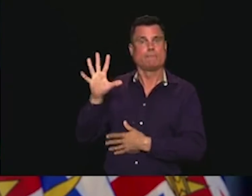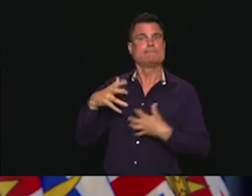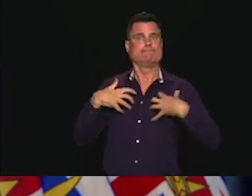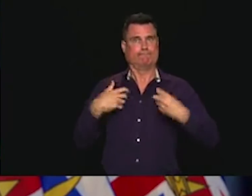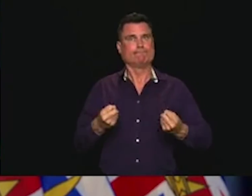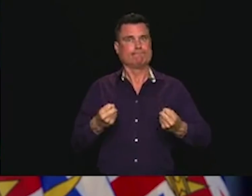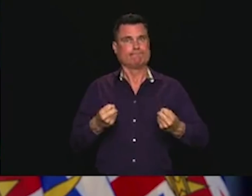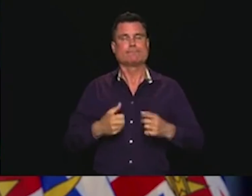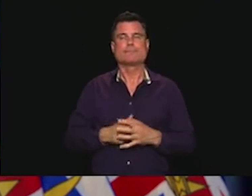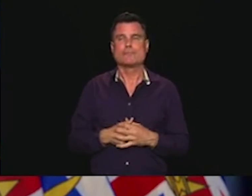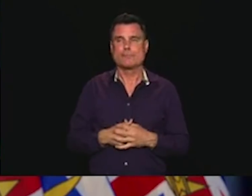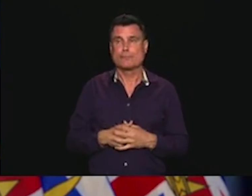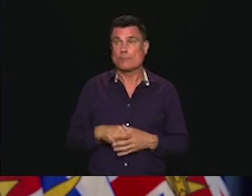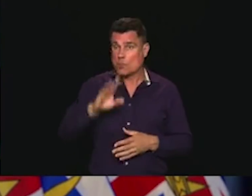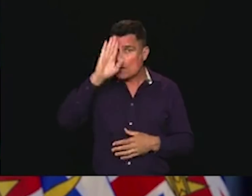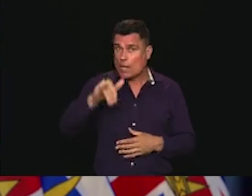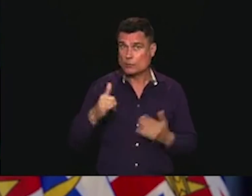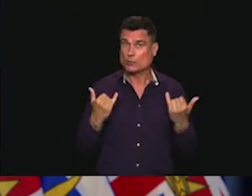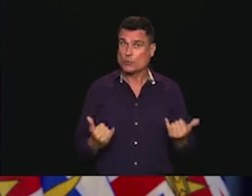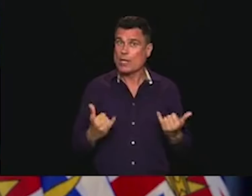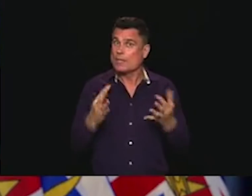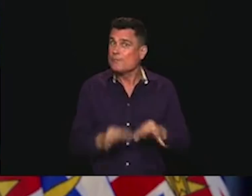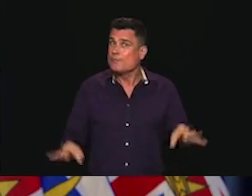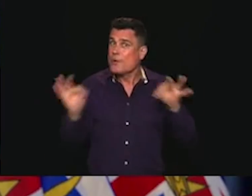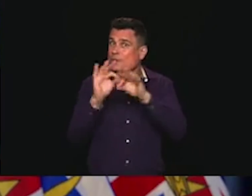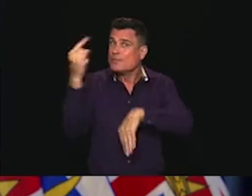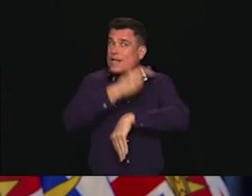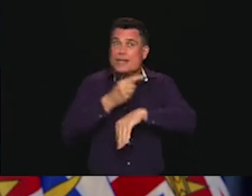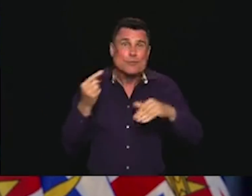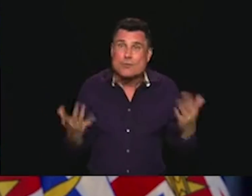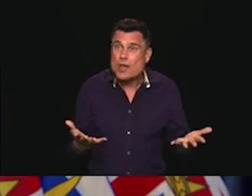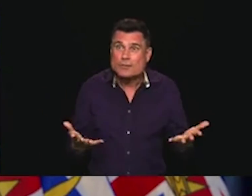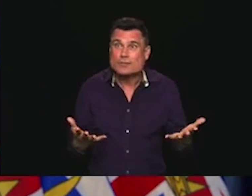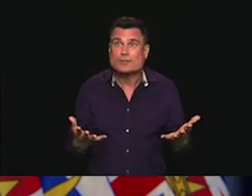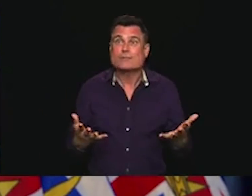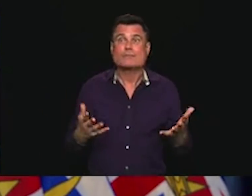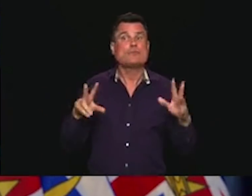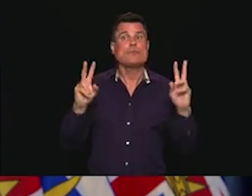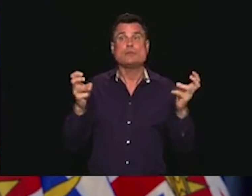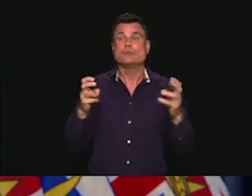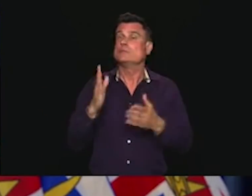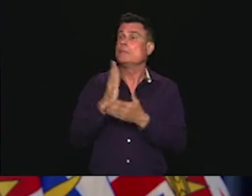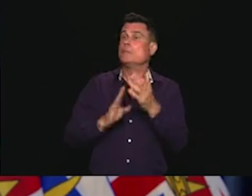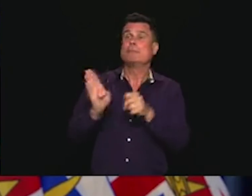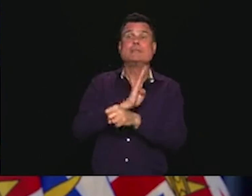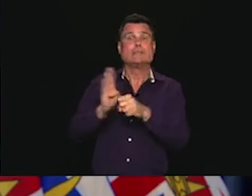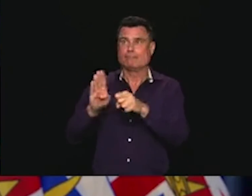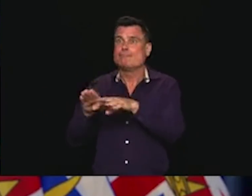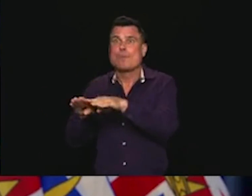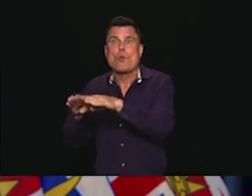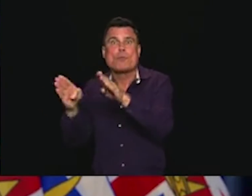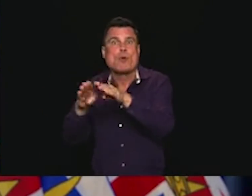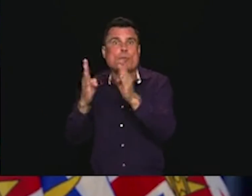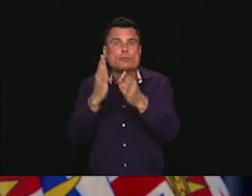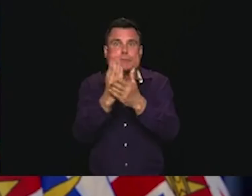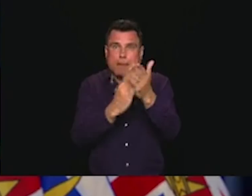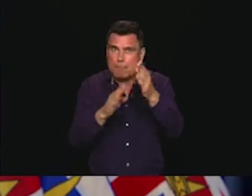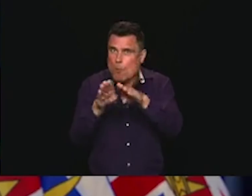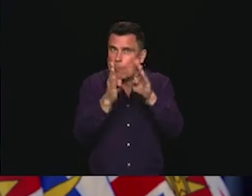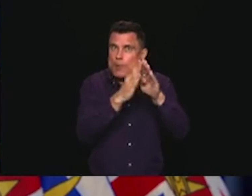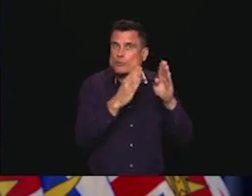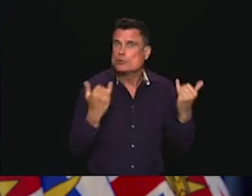all of whom were people in our long-term care system. And our condolences go to their families and to their loved ones and